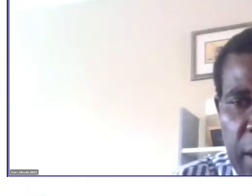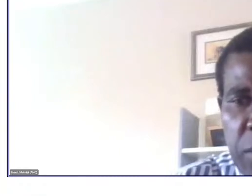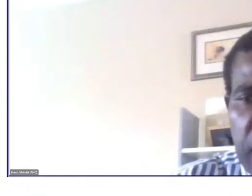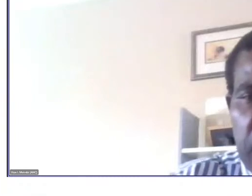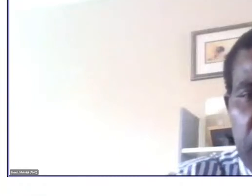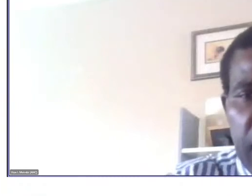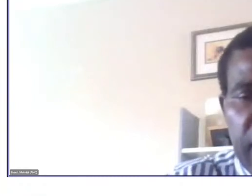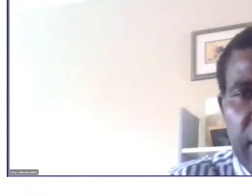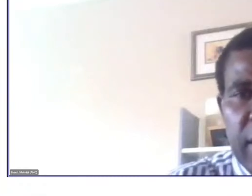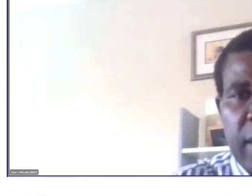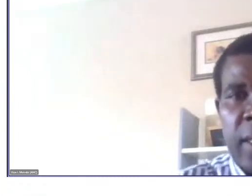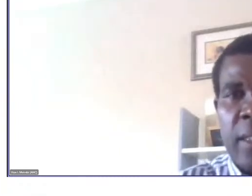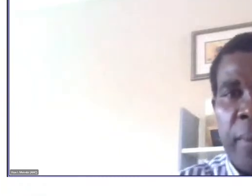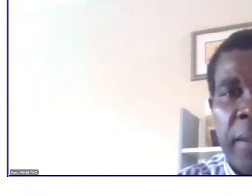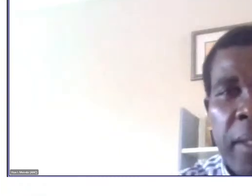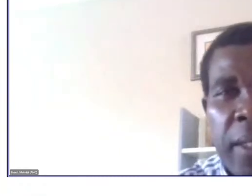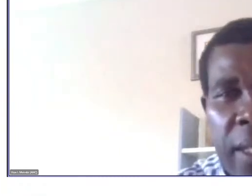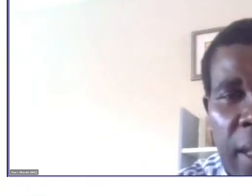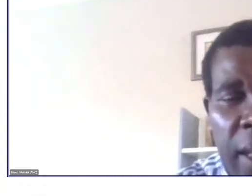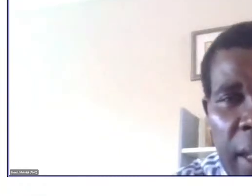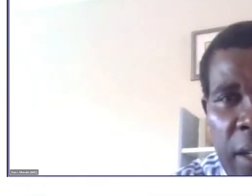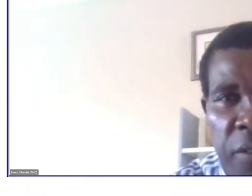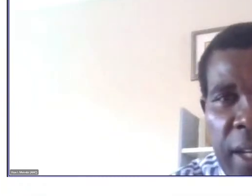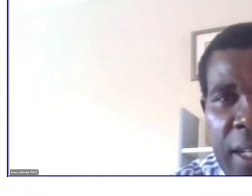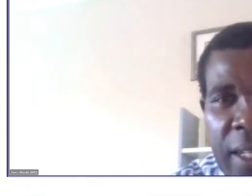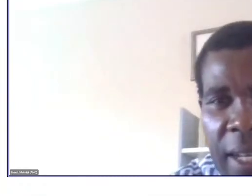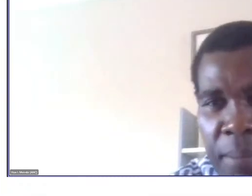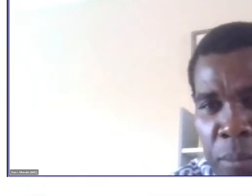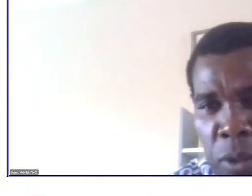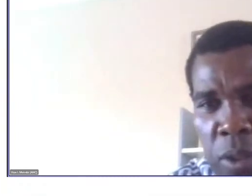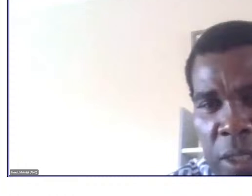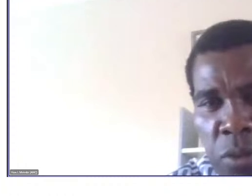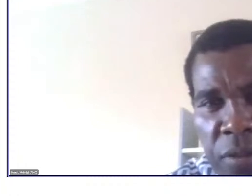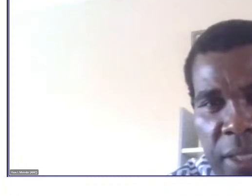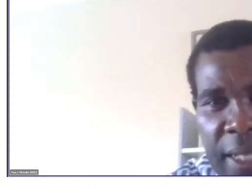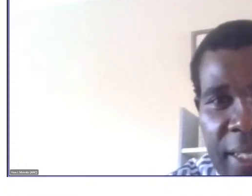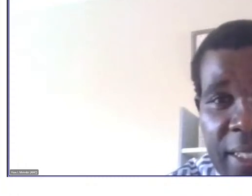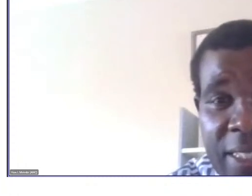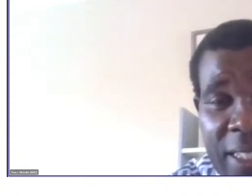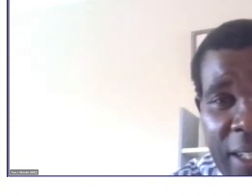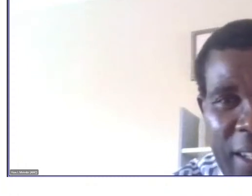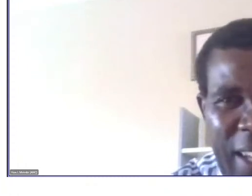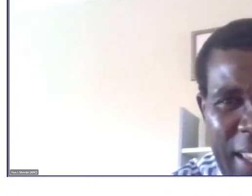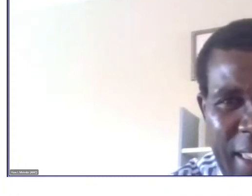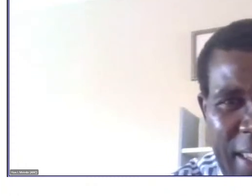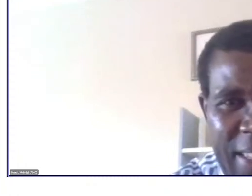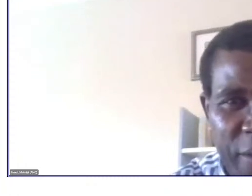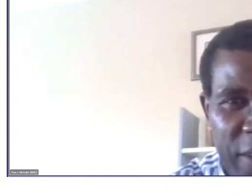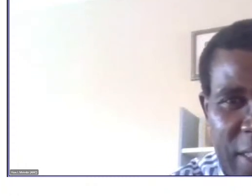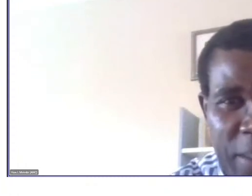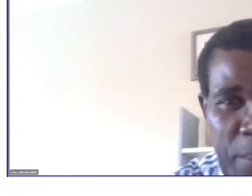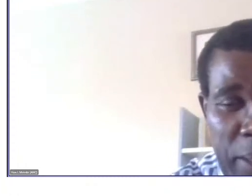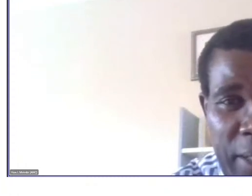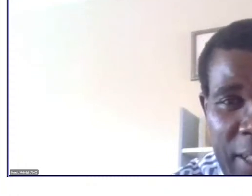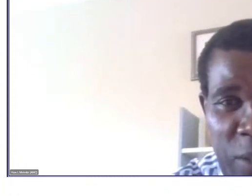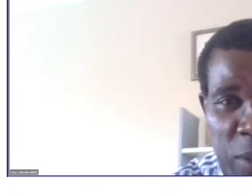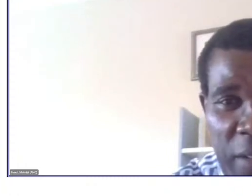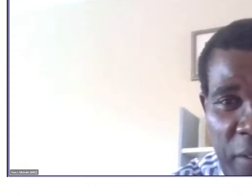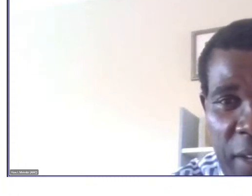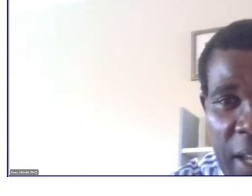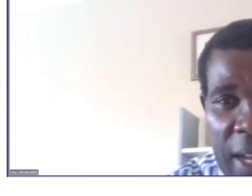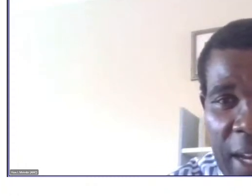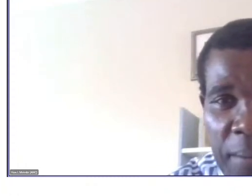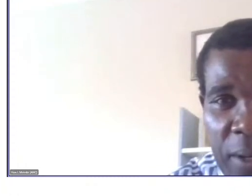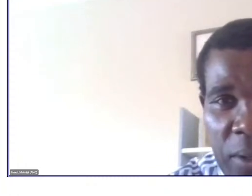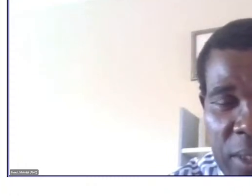we would like to take regarding the department? And obviously, I'm sure since we've started, I think it's the first department that